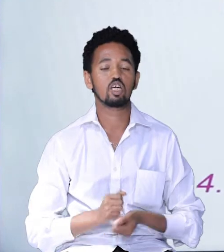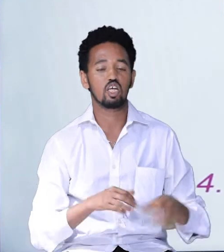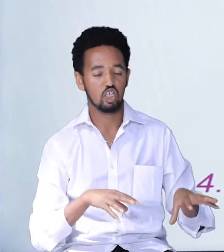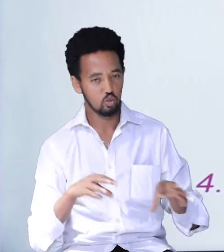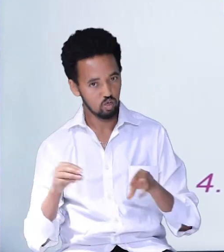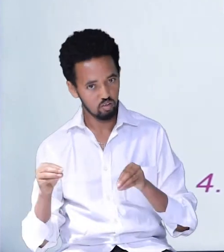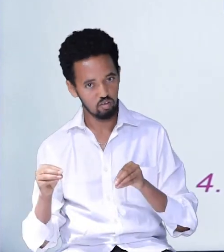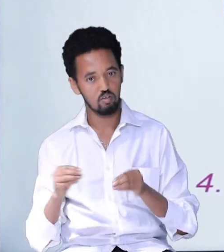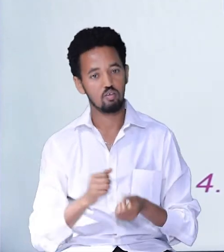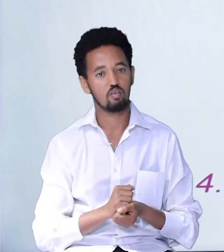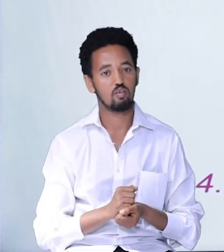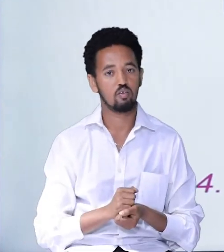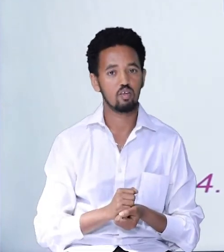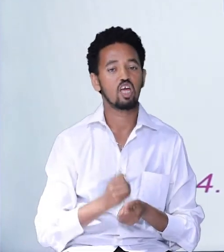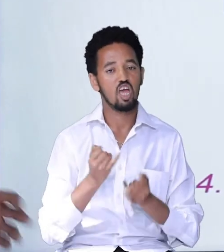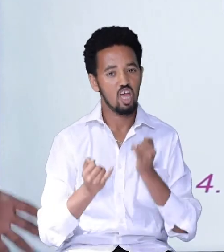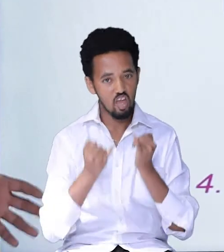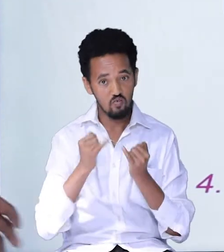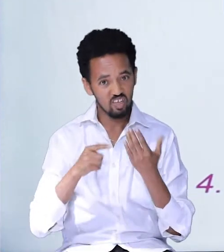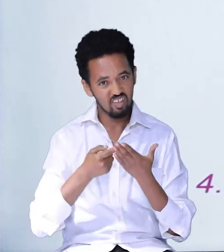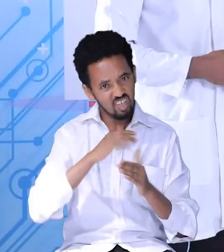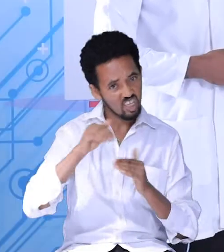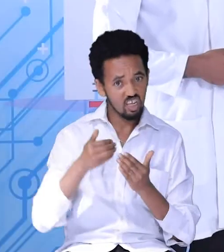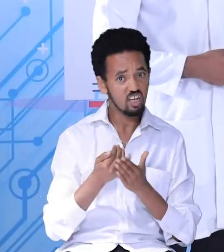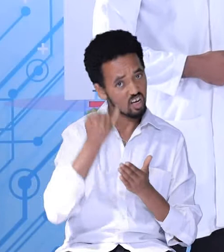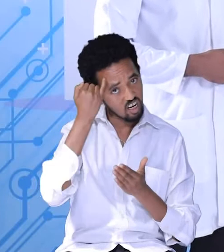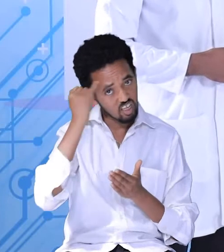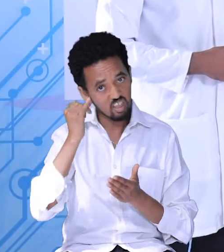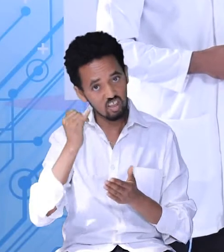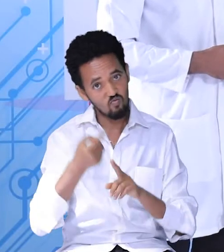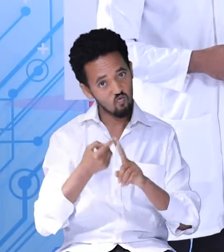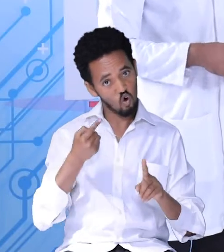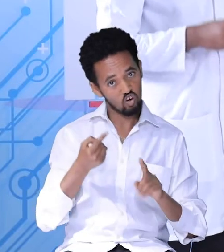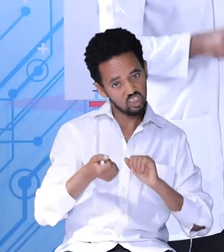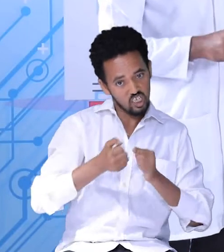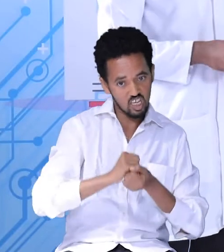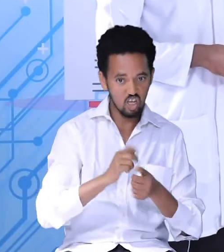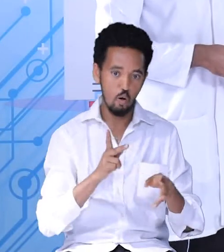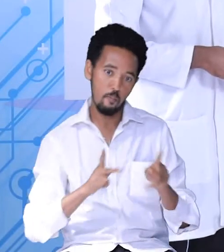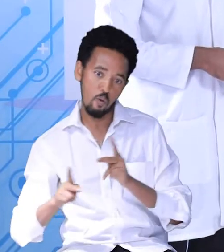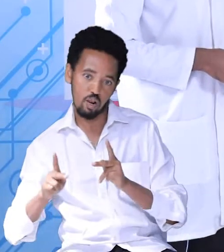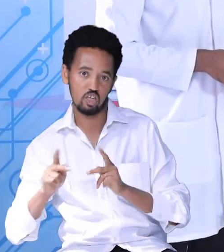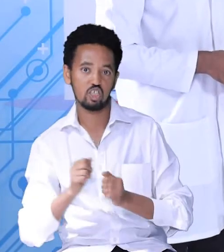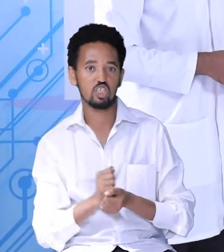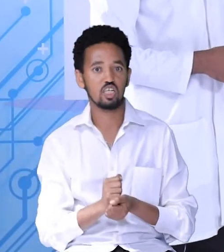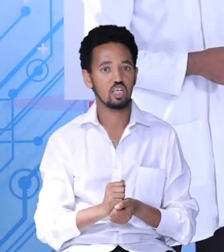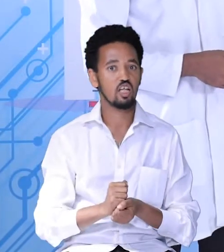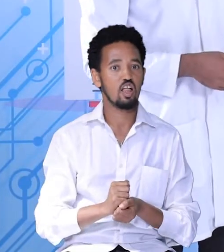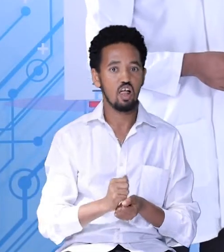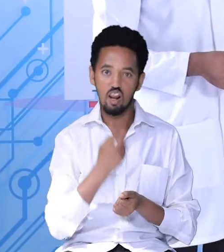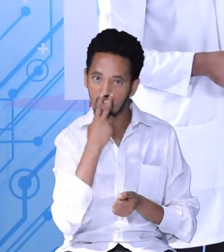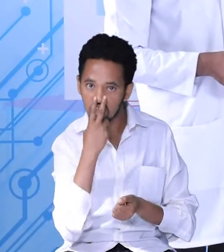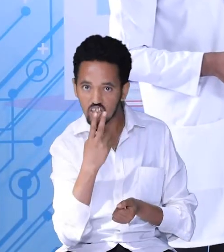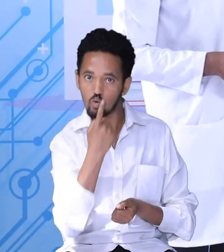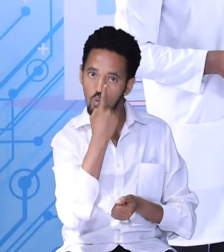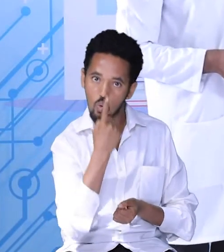Student, if this is a general hint for the change of population, let's see